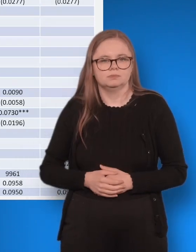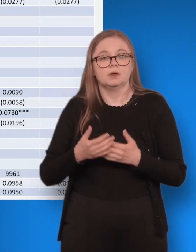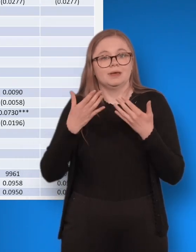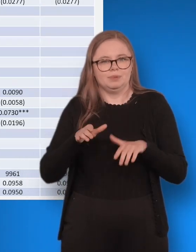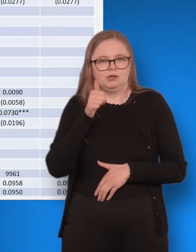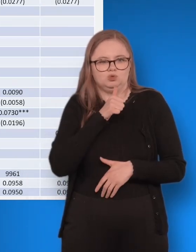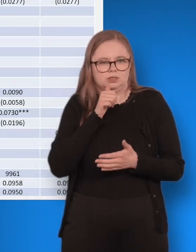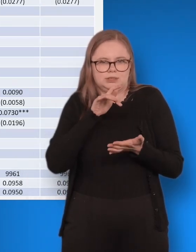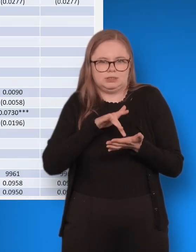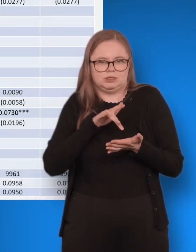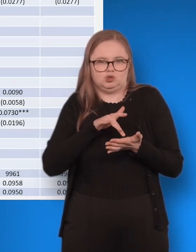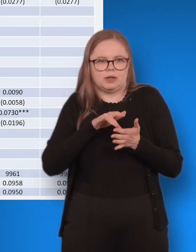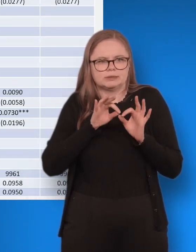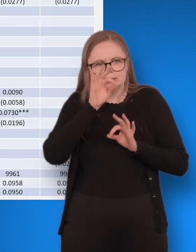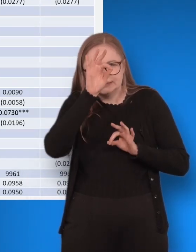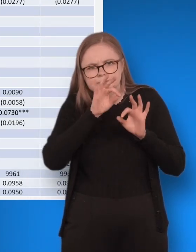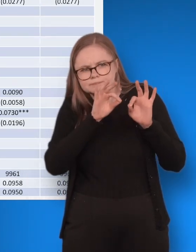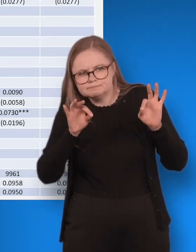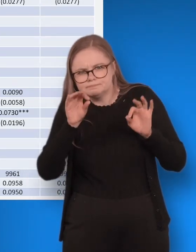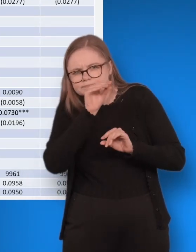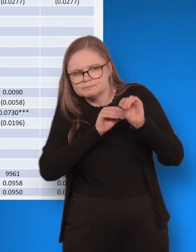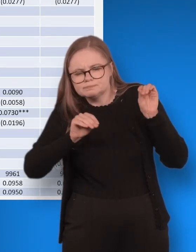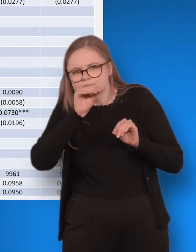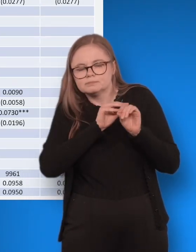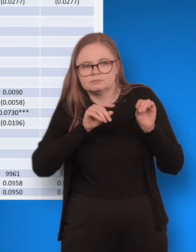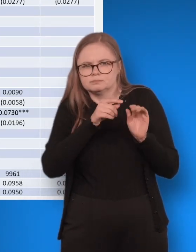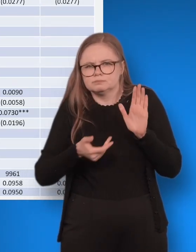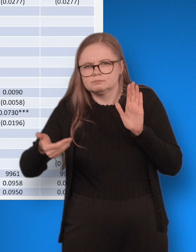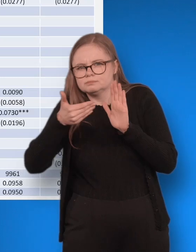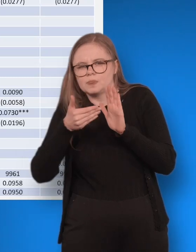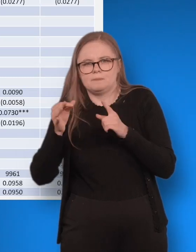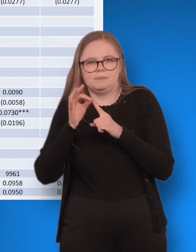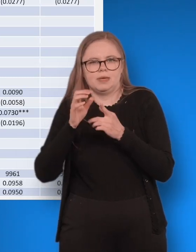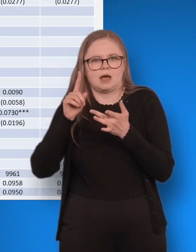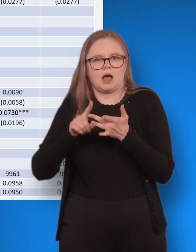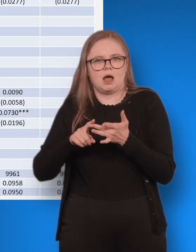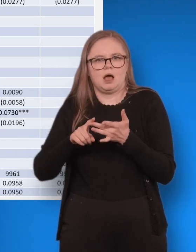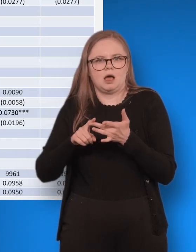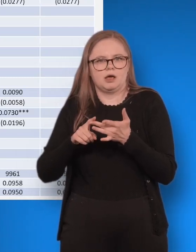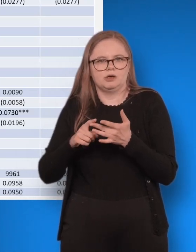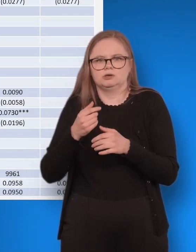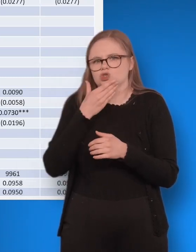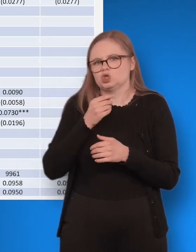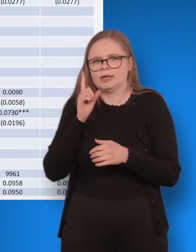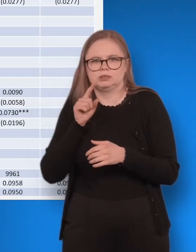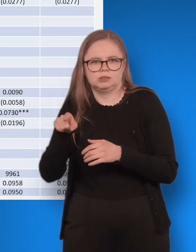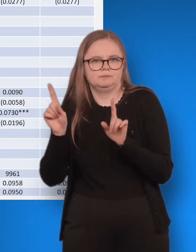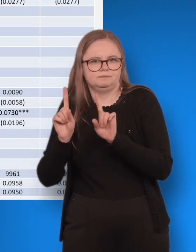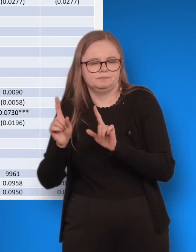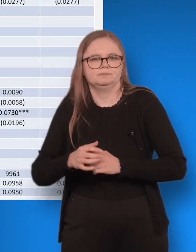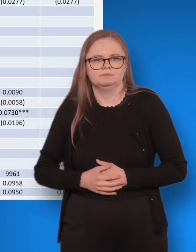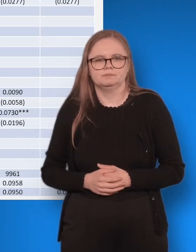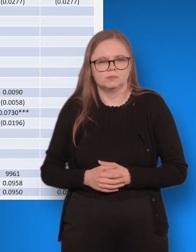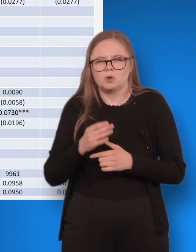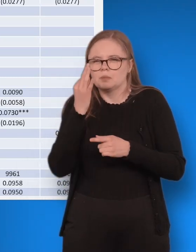centrality metrics and we interacted them with a PI gender. This was specifically to